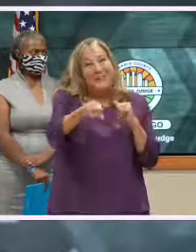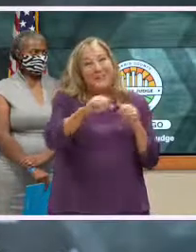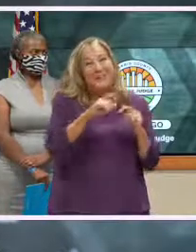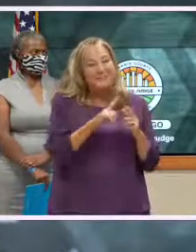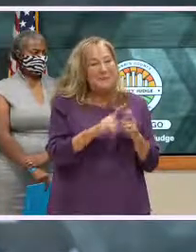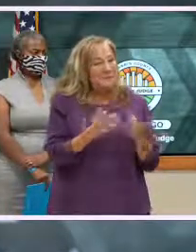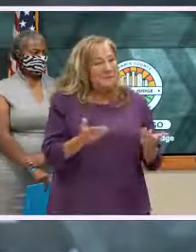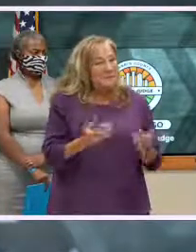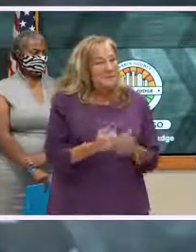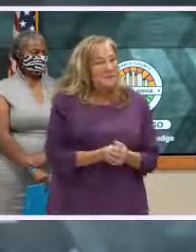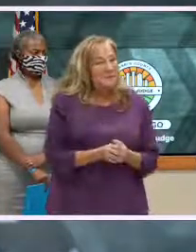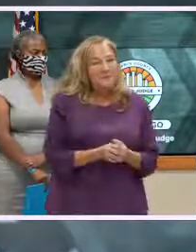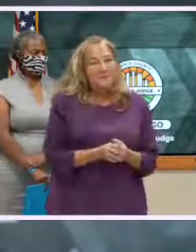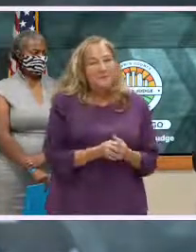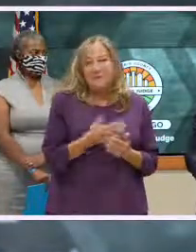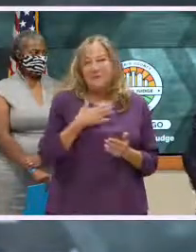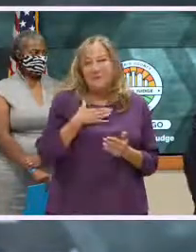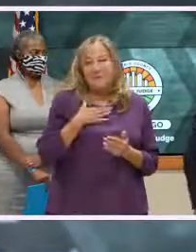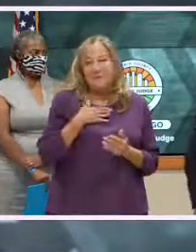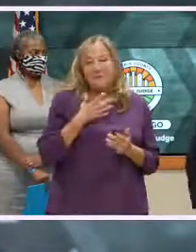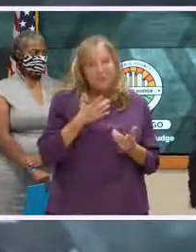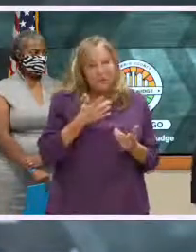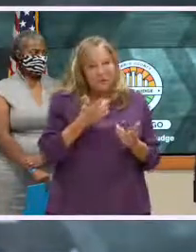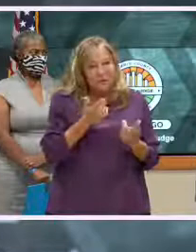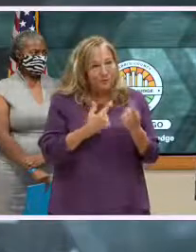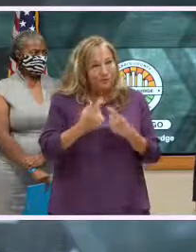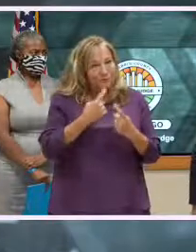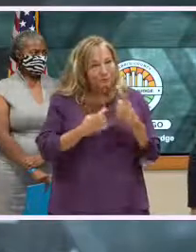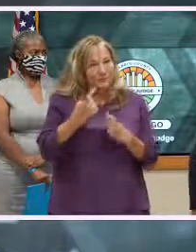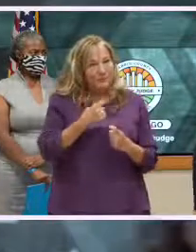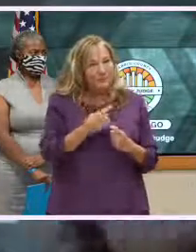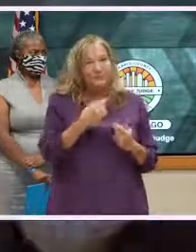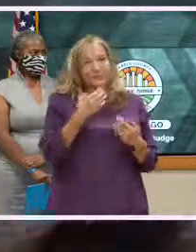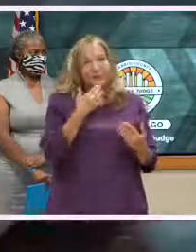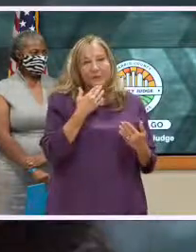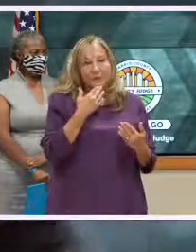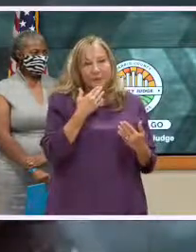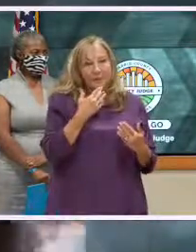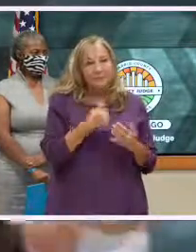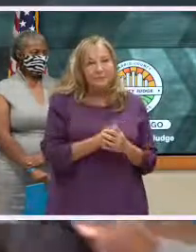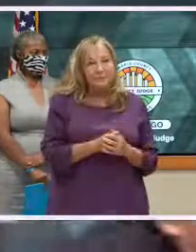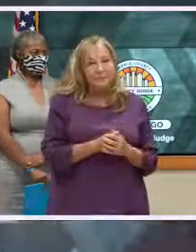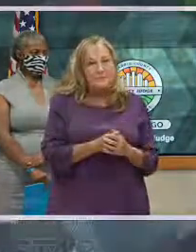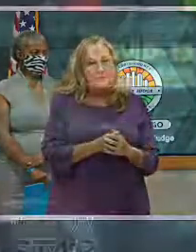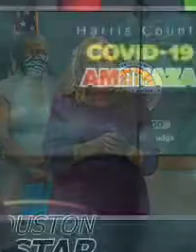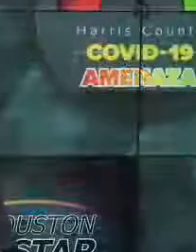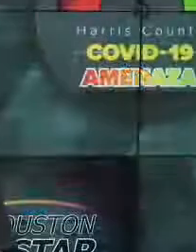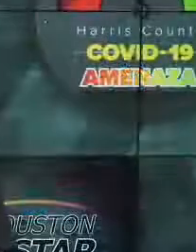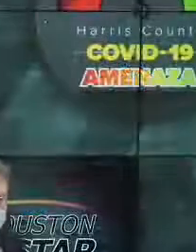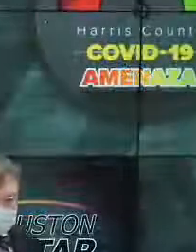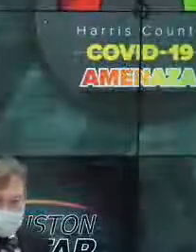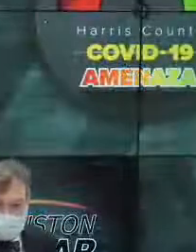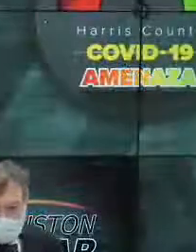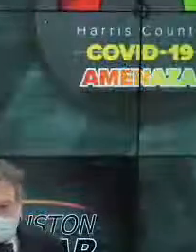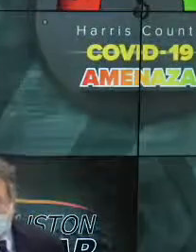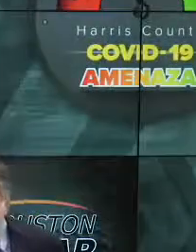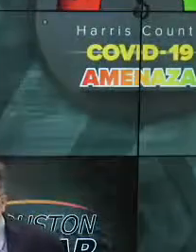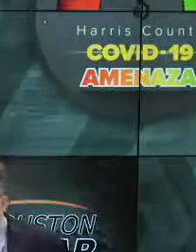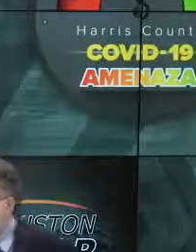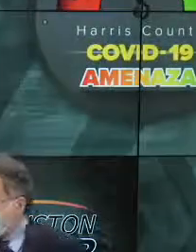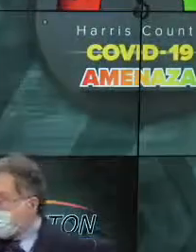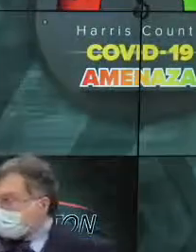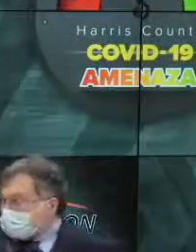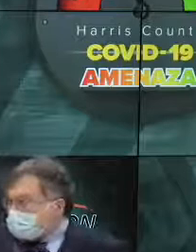to take further questions or however you'd like to proceed, Judge. Thank you. And we will take questions, but I was told that the pool audio wasn't working at the